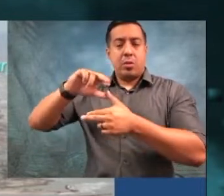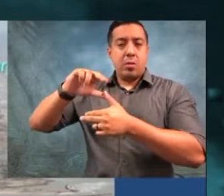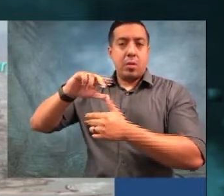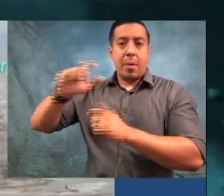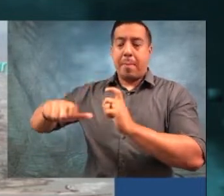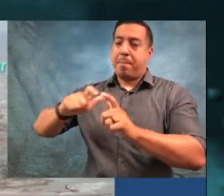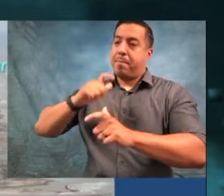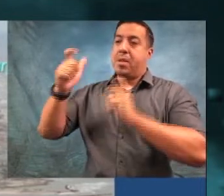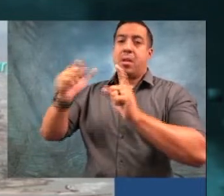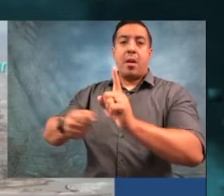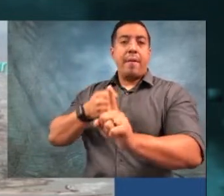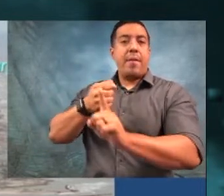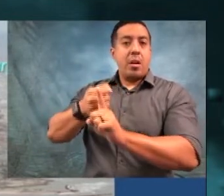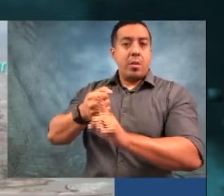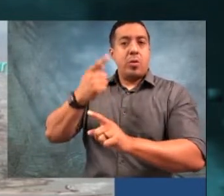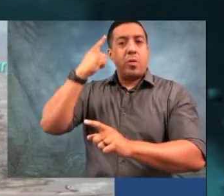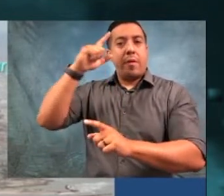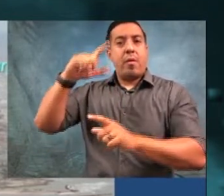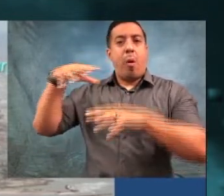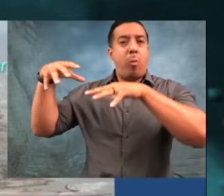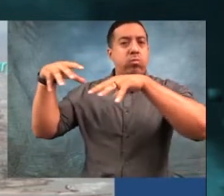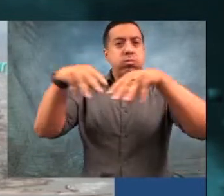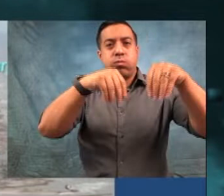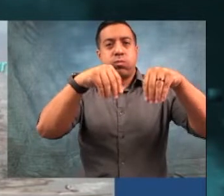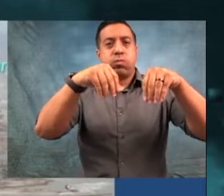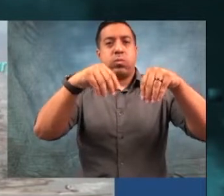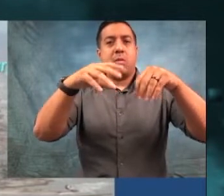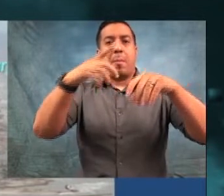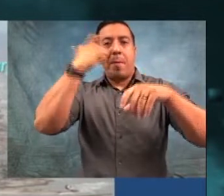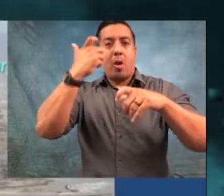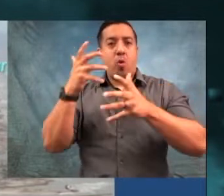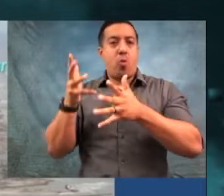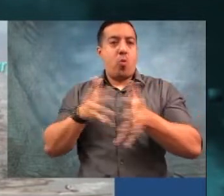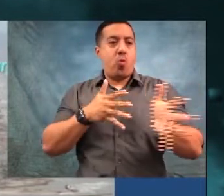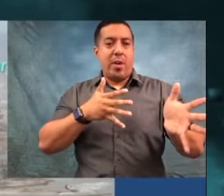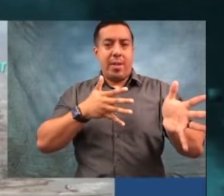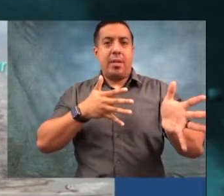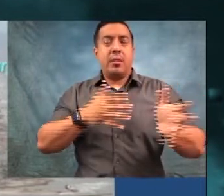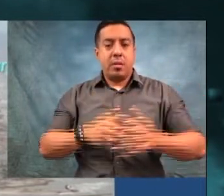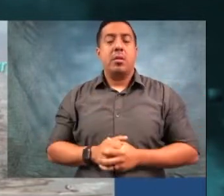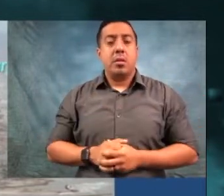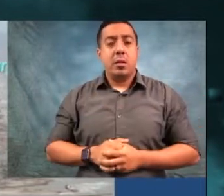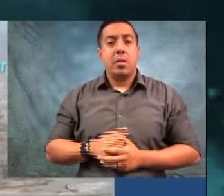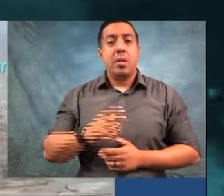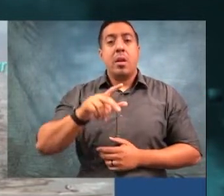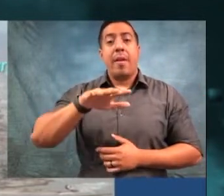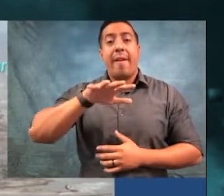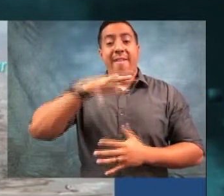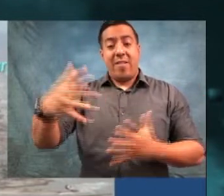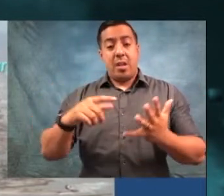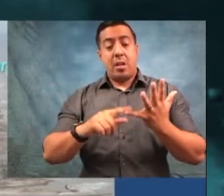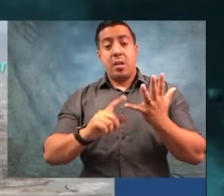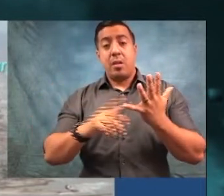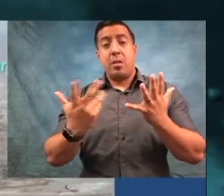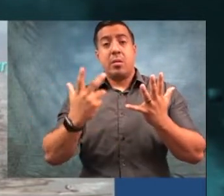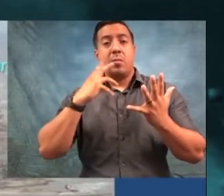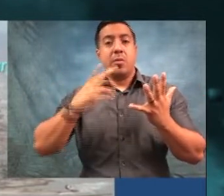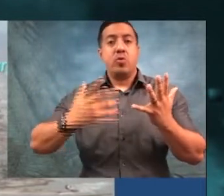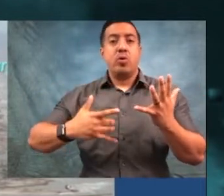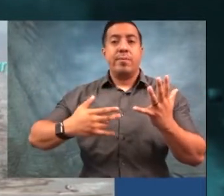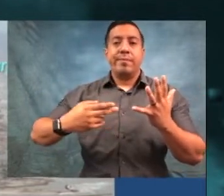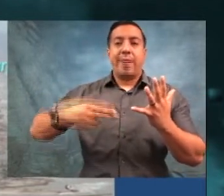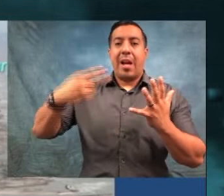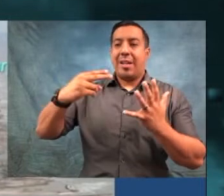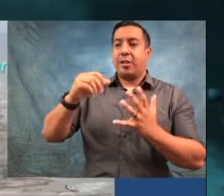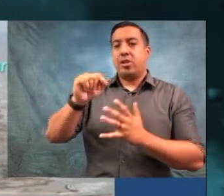surge flooding was the biggest effect, along with power outages from high winds. And then you can add a fifth impact, and that would